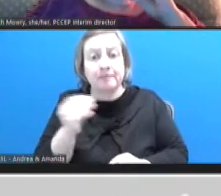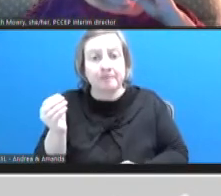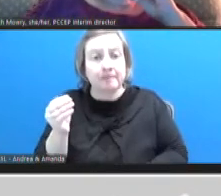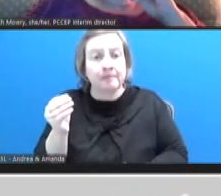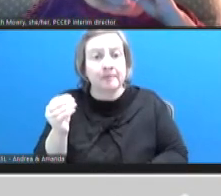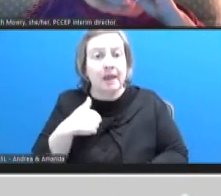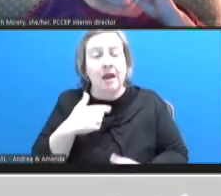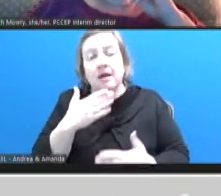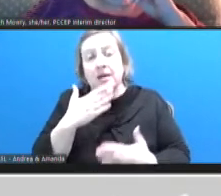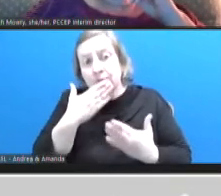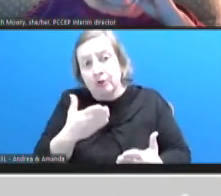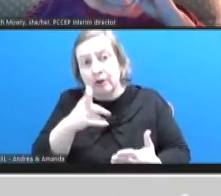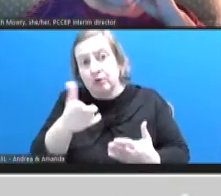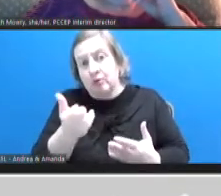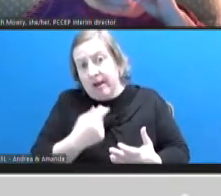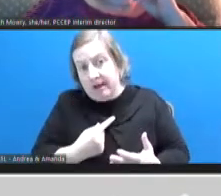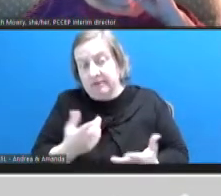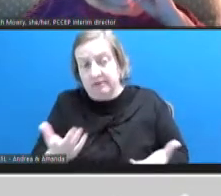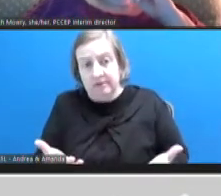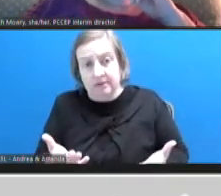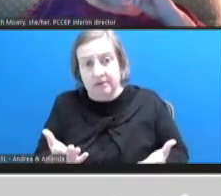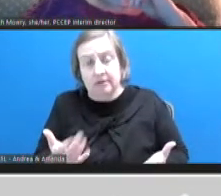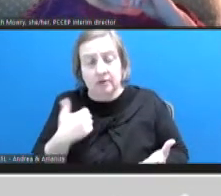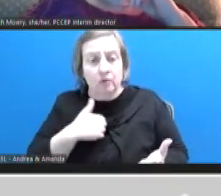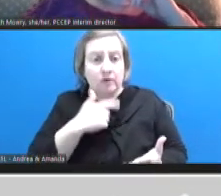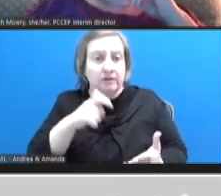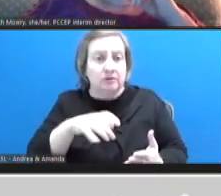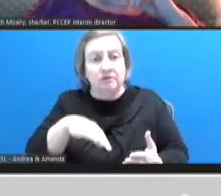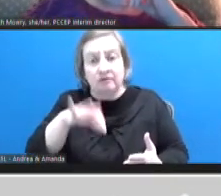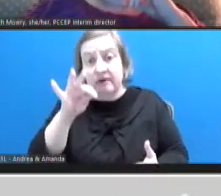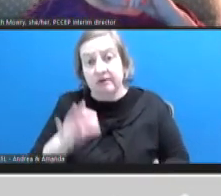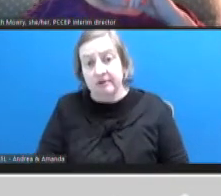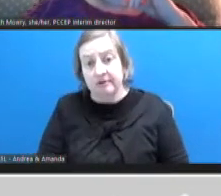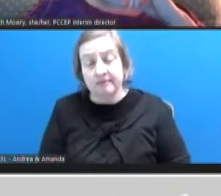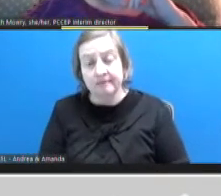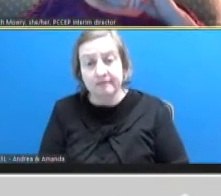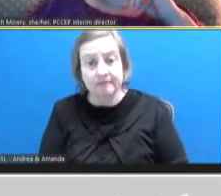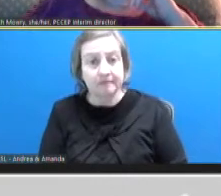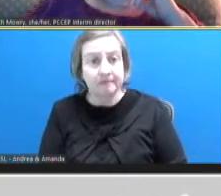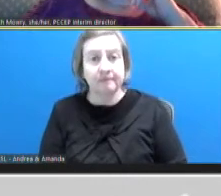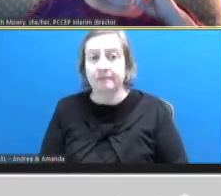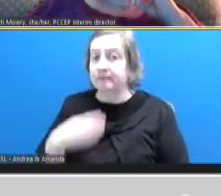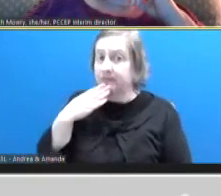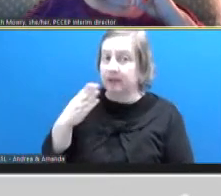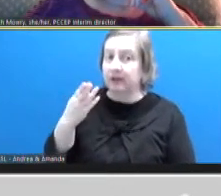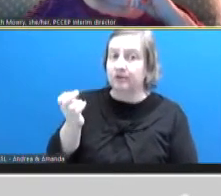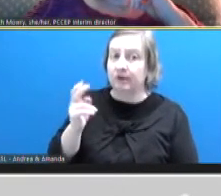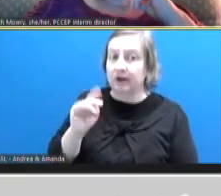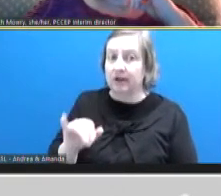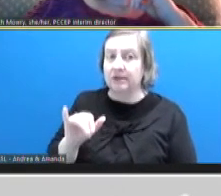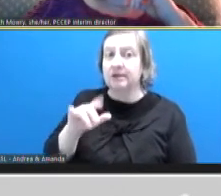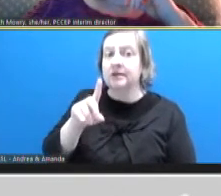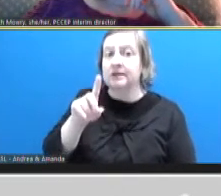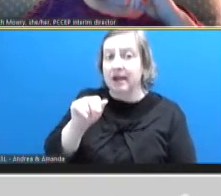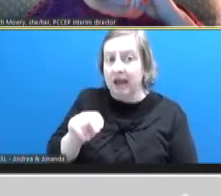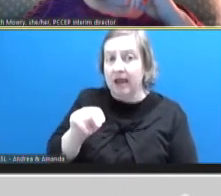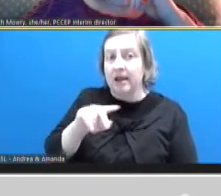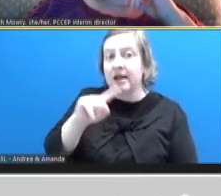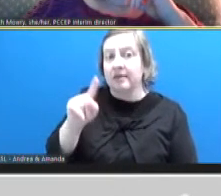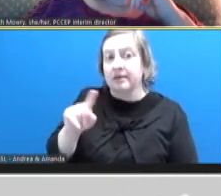And I appreciate you asking the question, and we do need to look at that. Thank you, Heidi. Dan, and then Zainab.